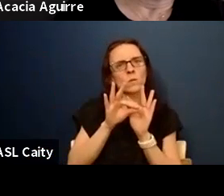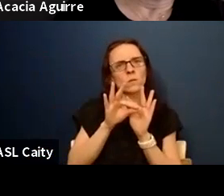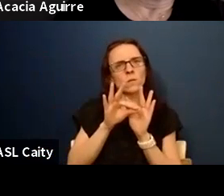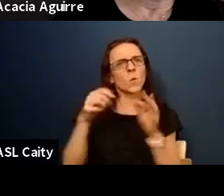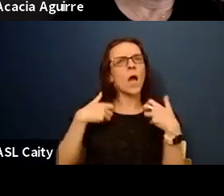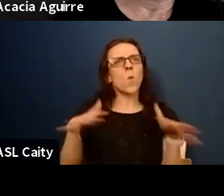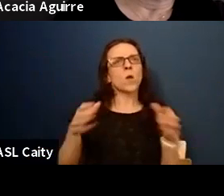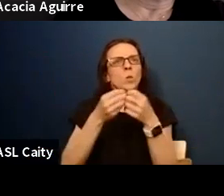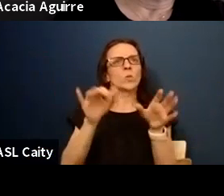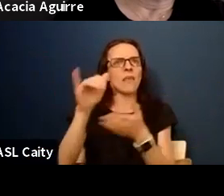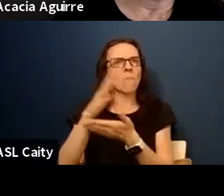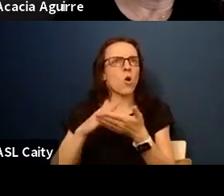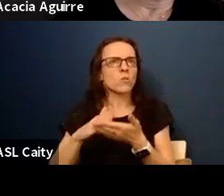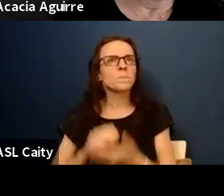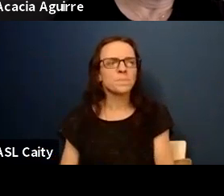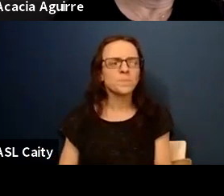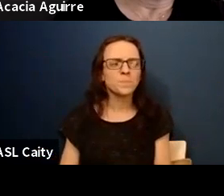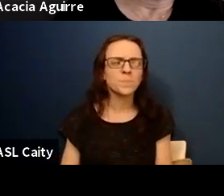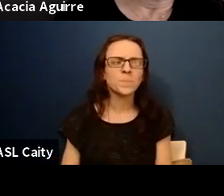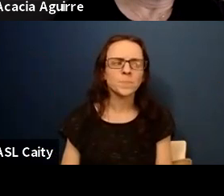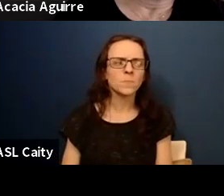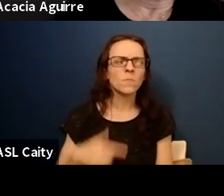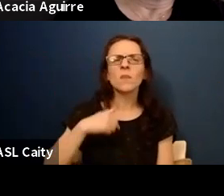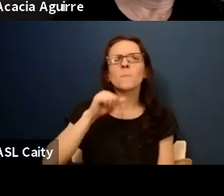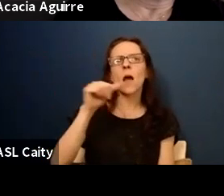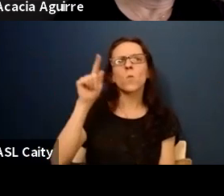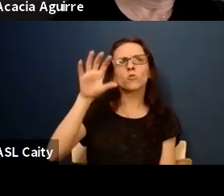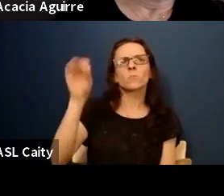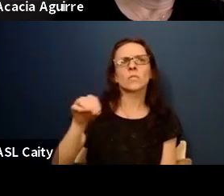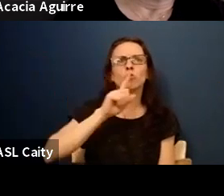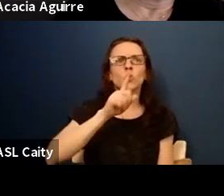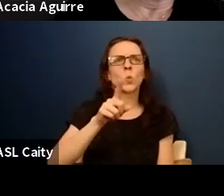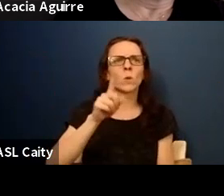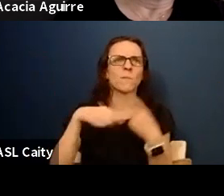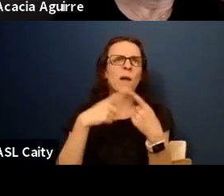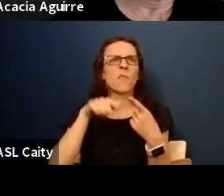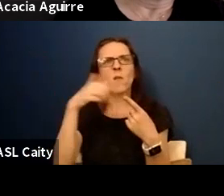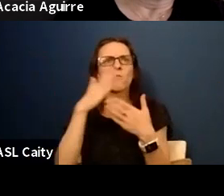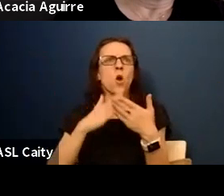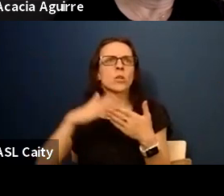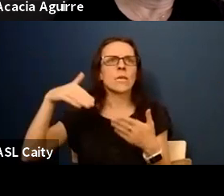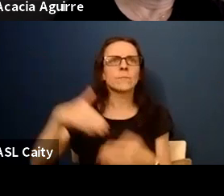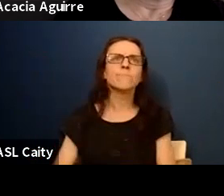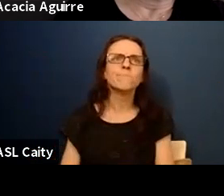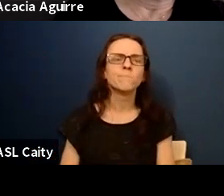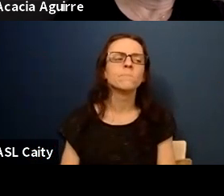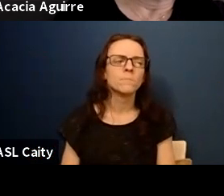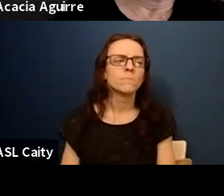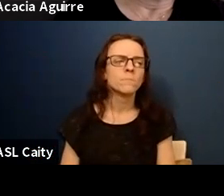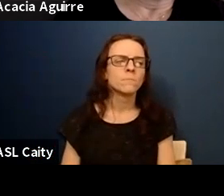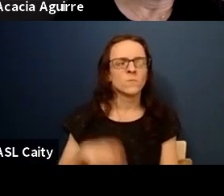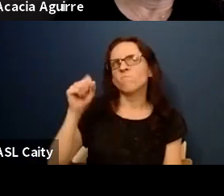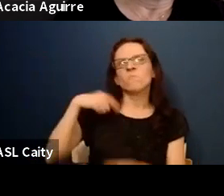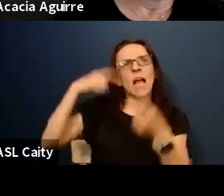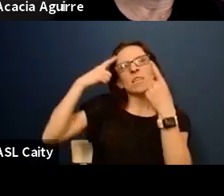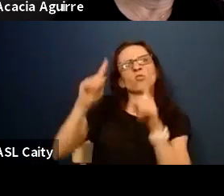Yeah. And so I'm not totally sure on the other portion. Yeah, no, I agree with you